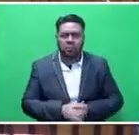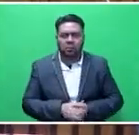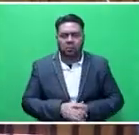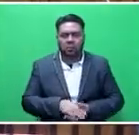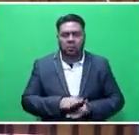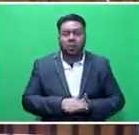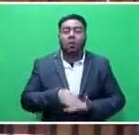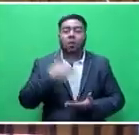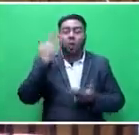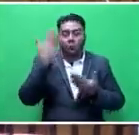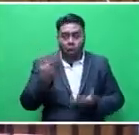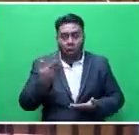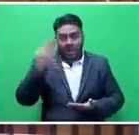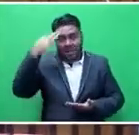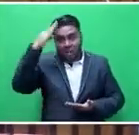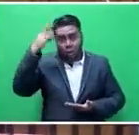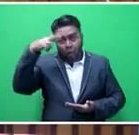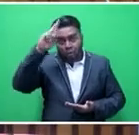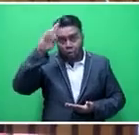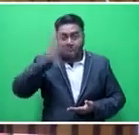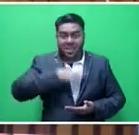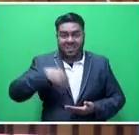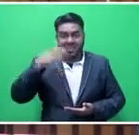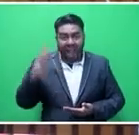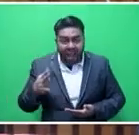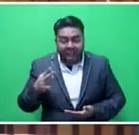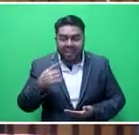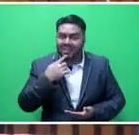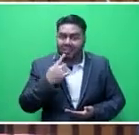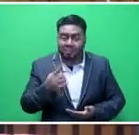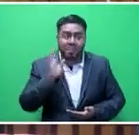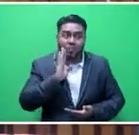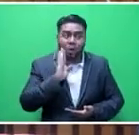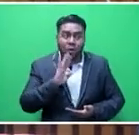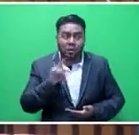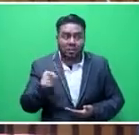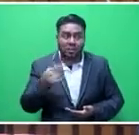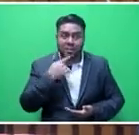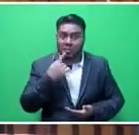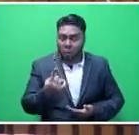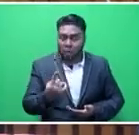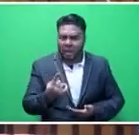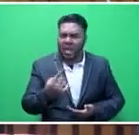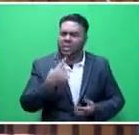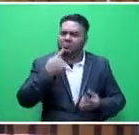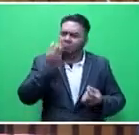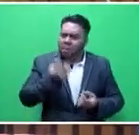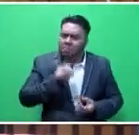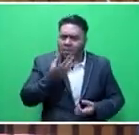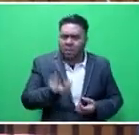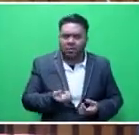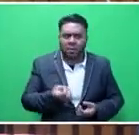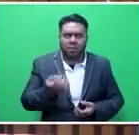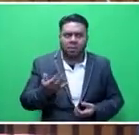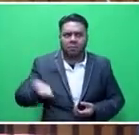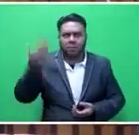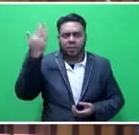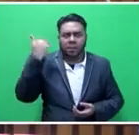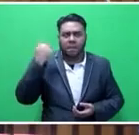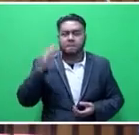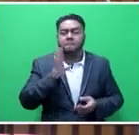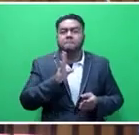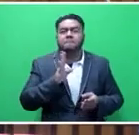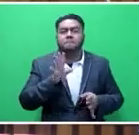Honourable Seruratu, Minister Seruratu, before you spoke, actually spoke about that former employee of British